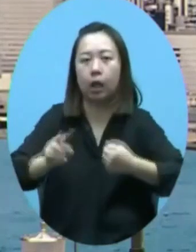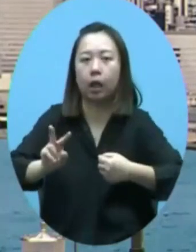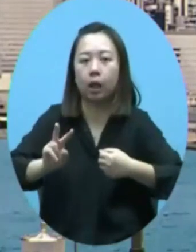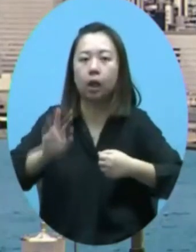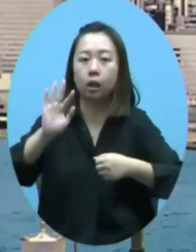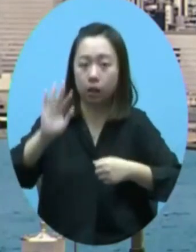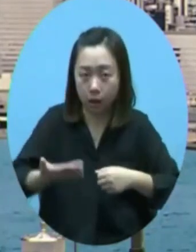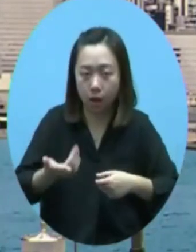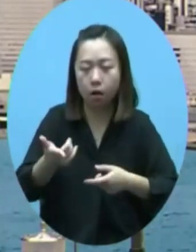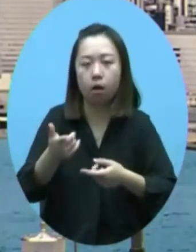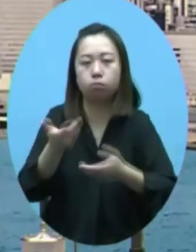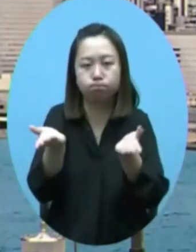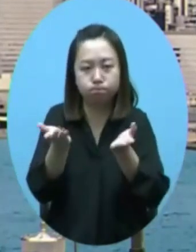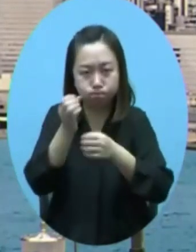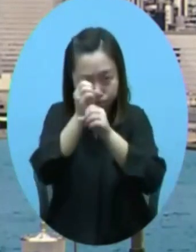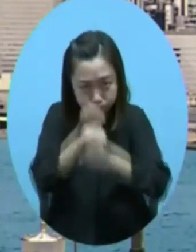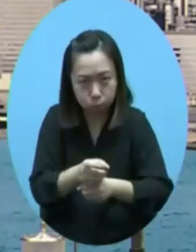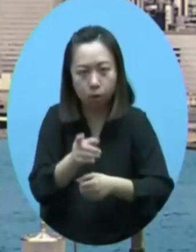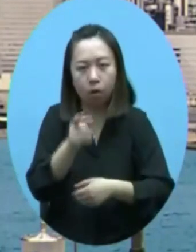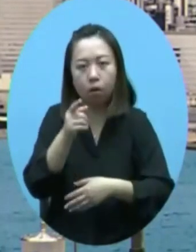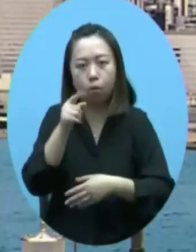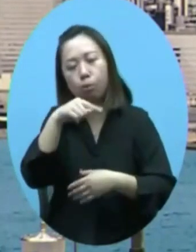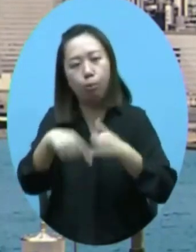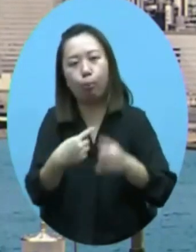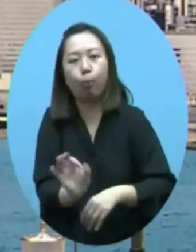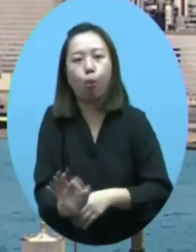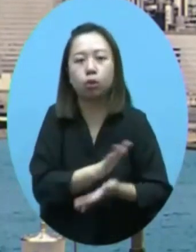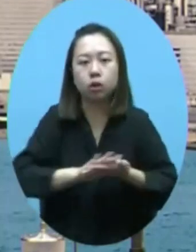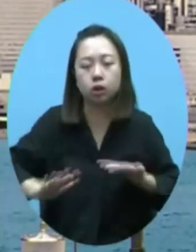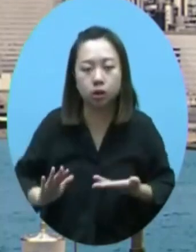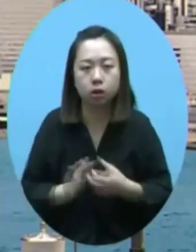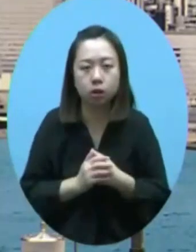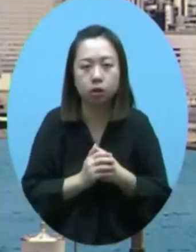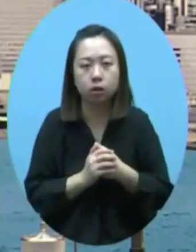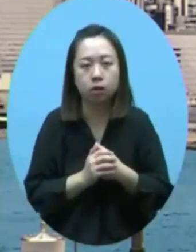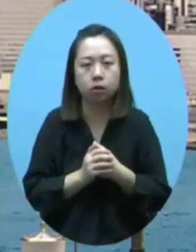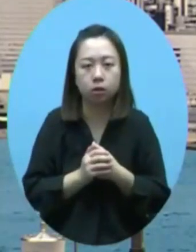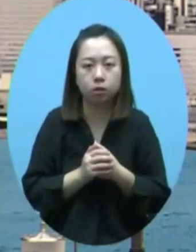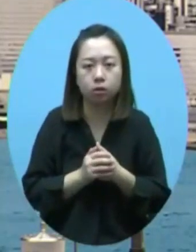is also a taxi driver, but doesn't have any symptoms.